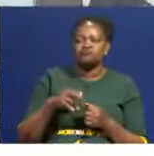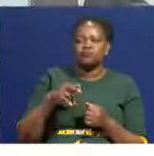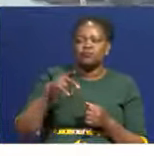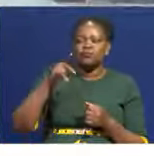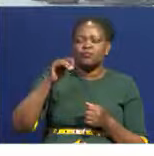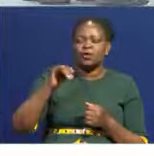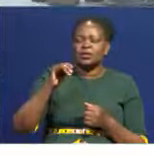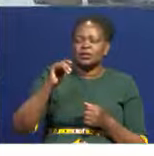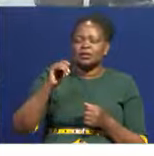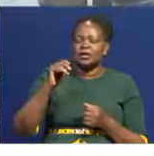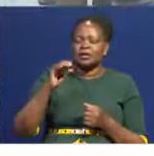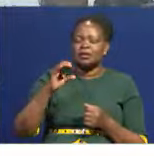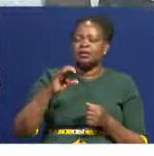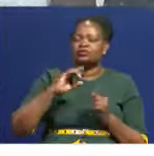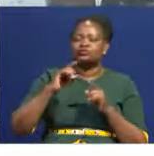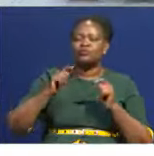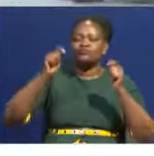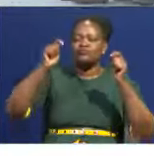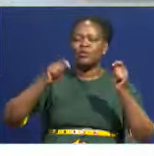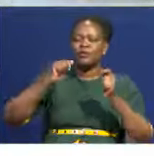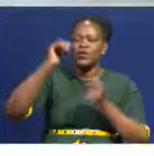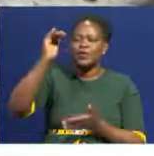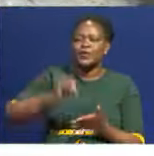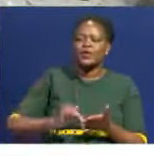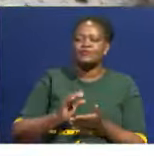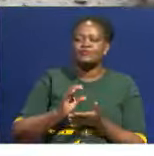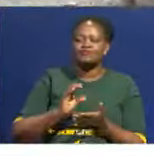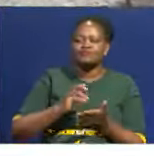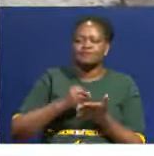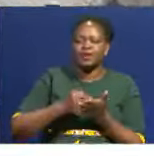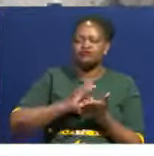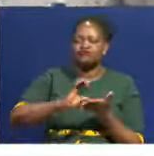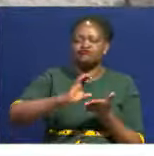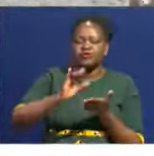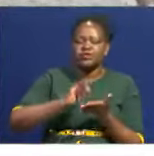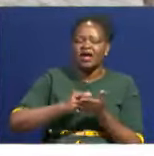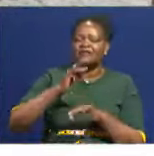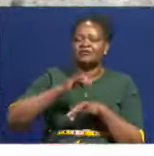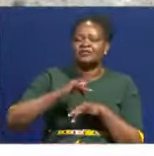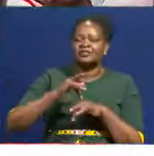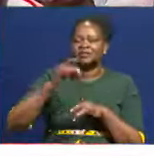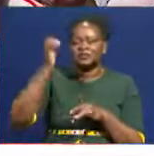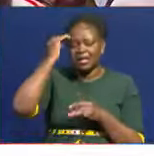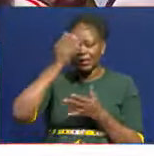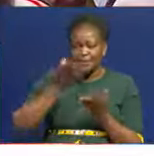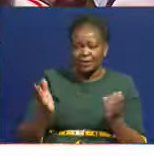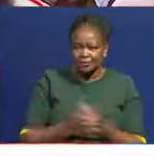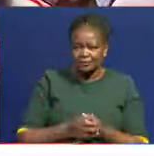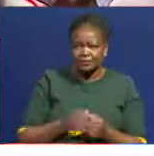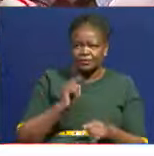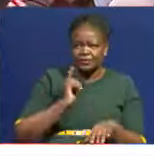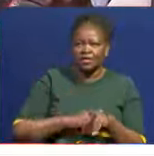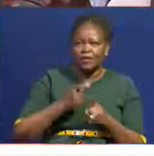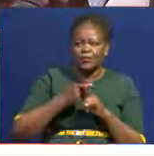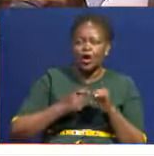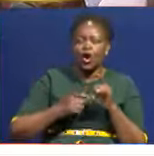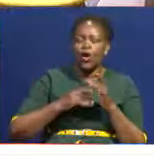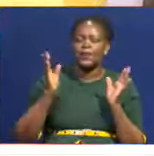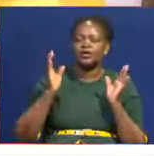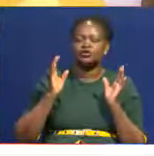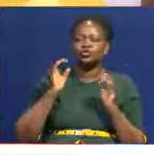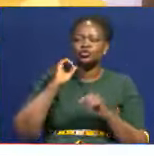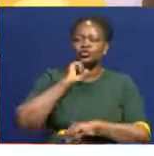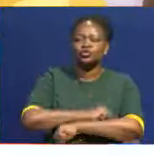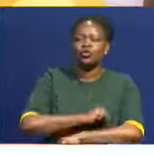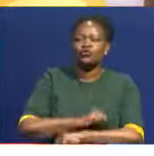Tuesday, protesting against reduced capitation, which they say has adversely affected their learning. Each time you are opening schools,